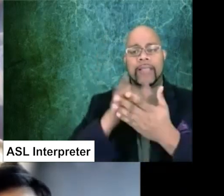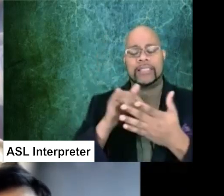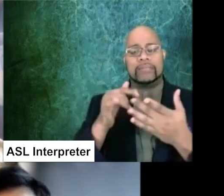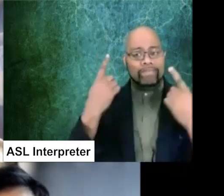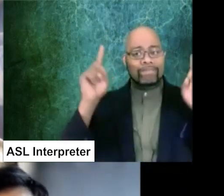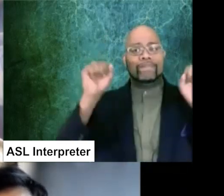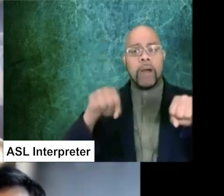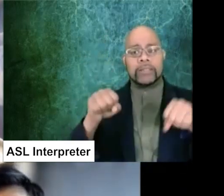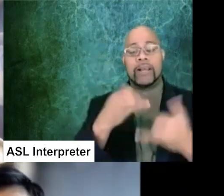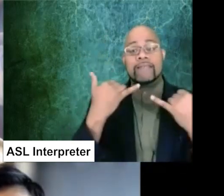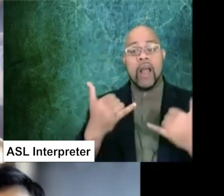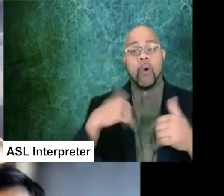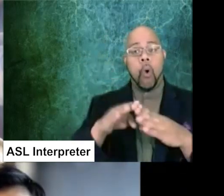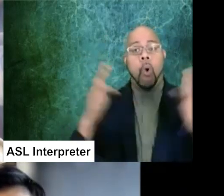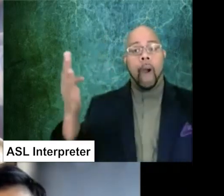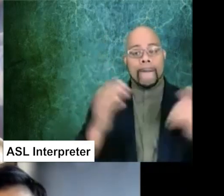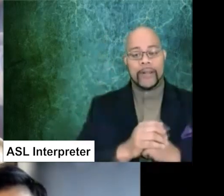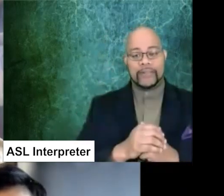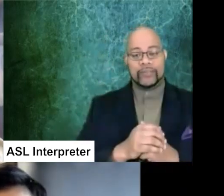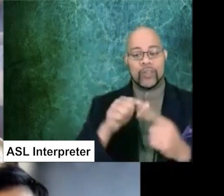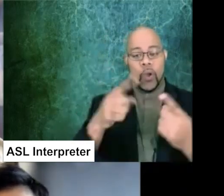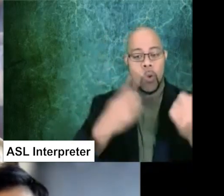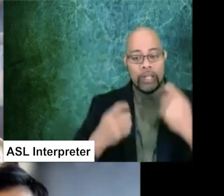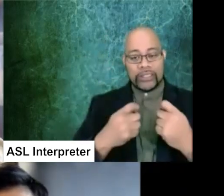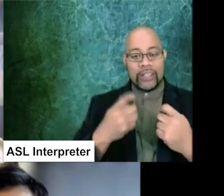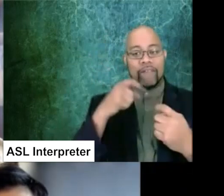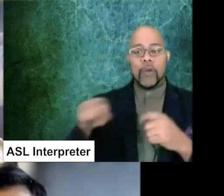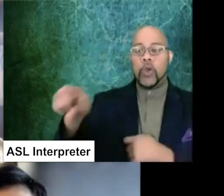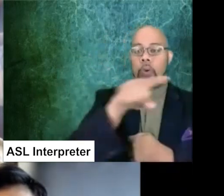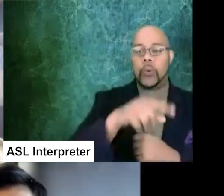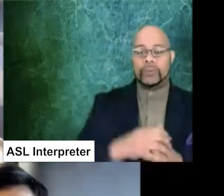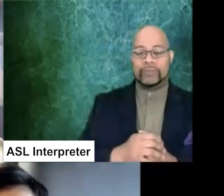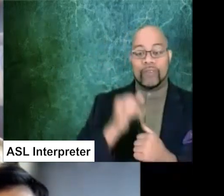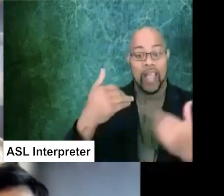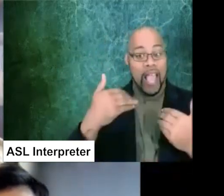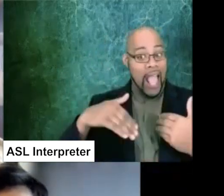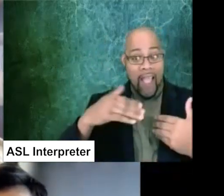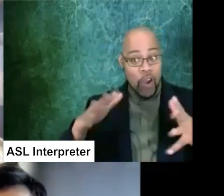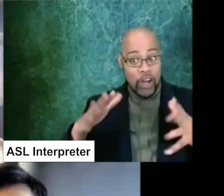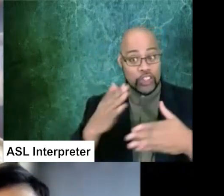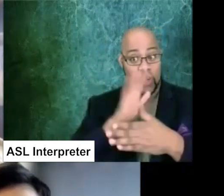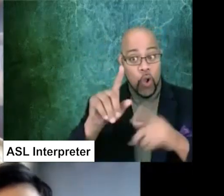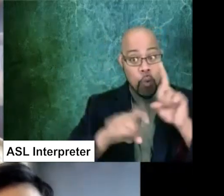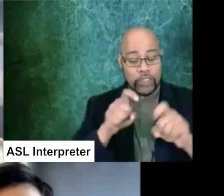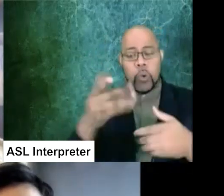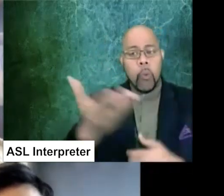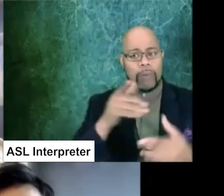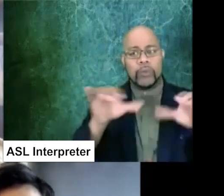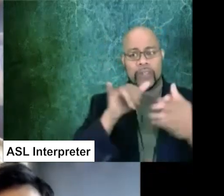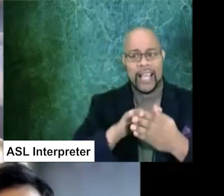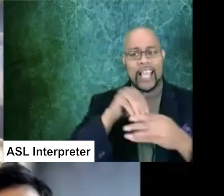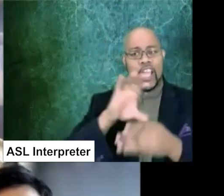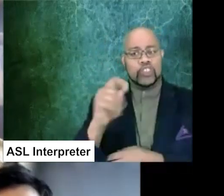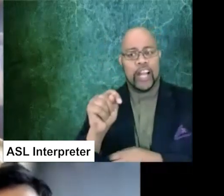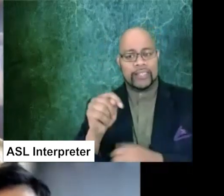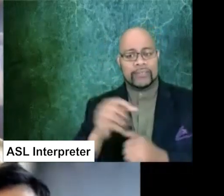possible. And now we'll open it up to questions from you all. If you haven't already shared your question, you're welcome to do so in our